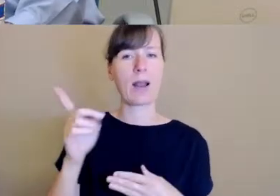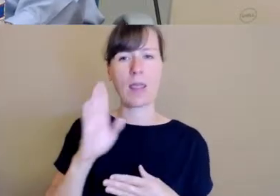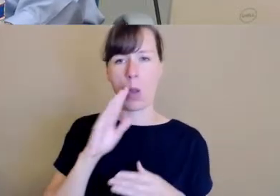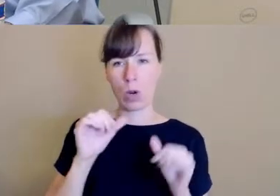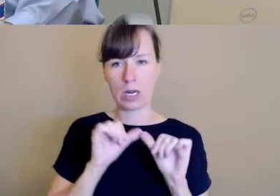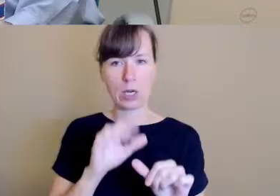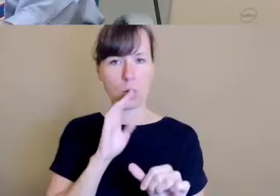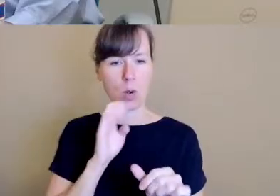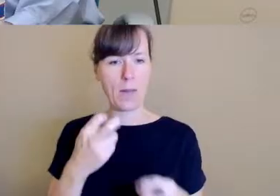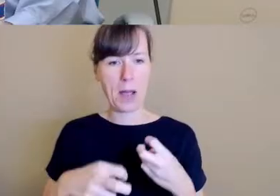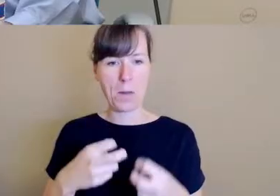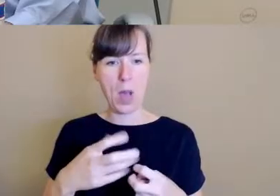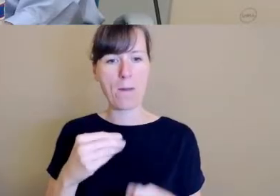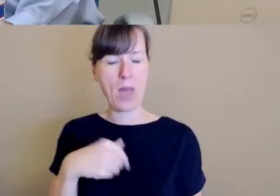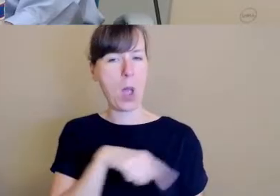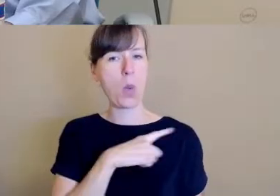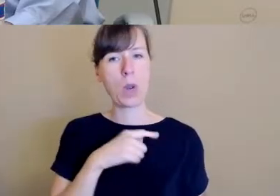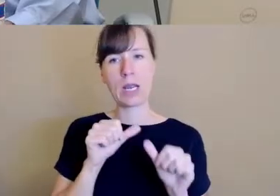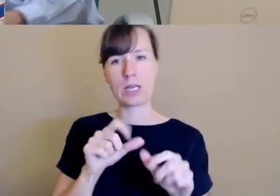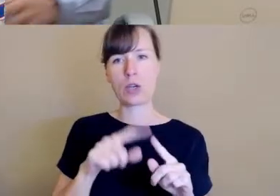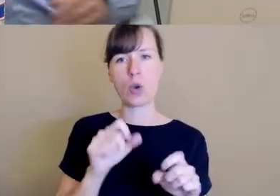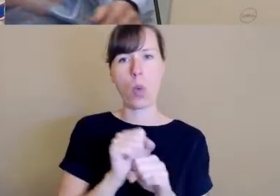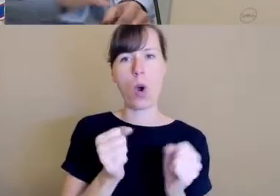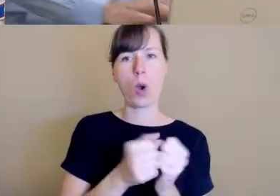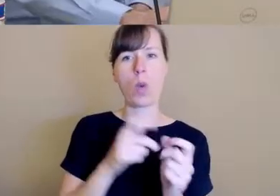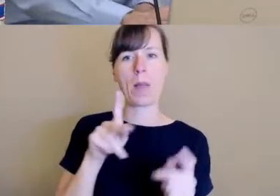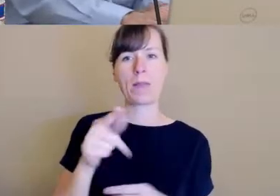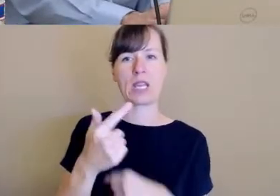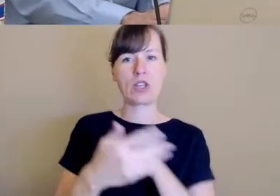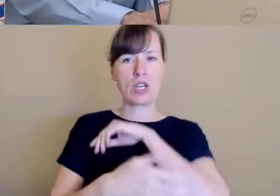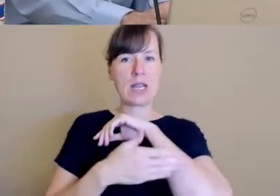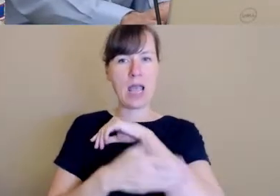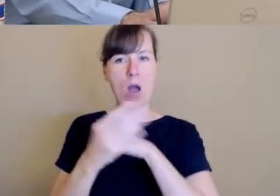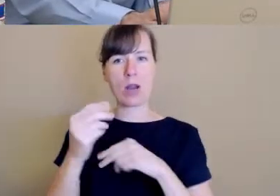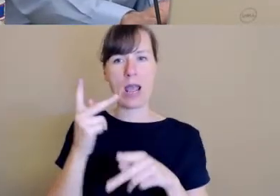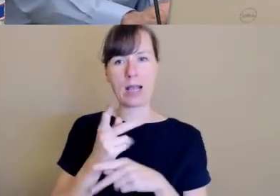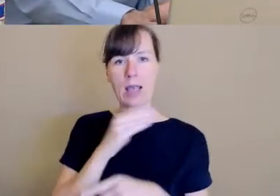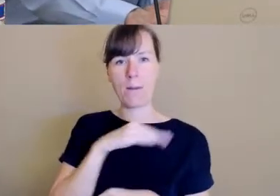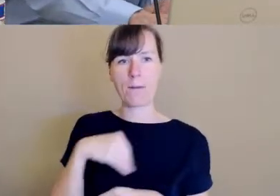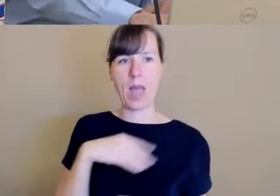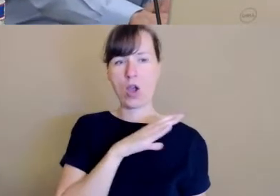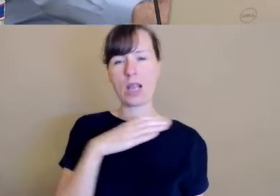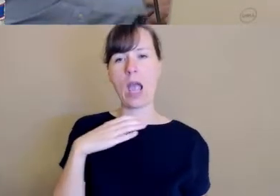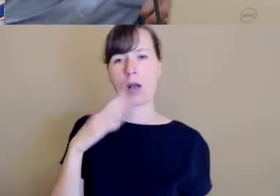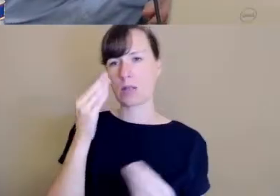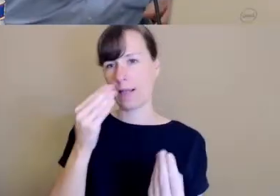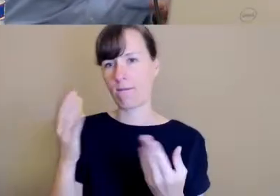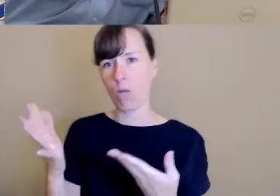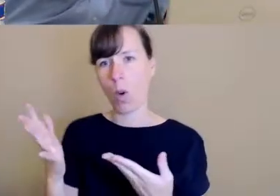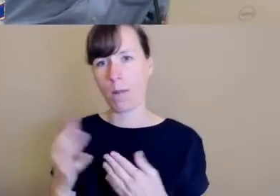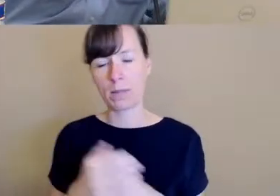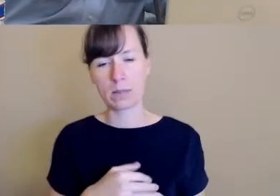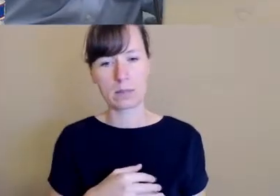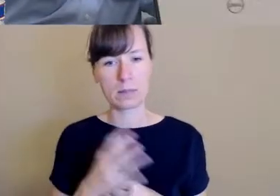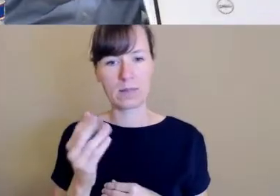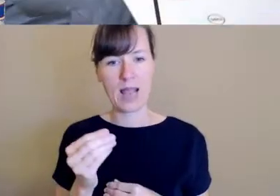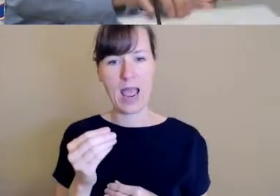work with Prince George's County and keep Mayor and Council informed so that we can keep the community informed of areas that they may need to